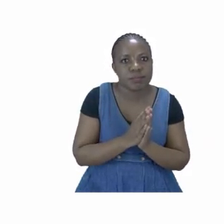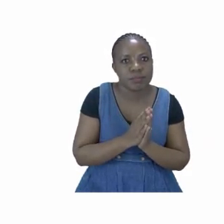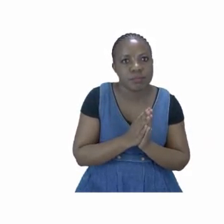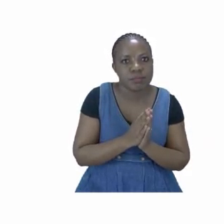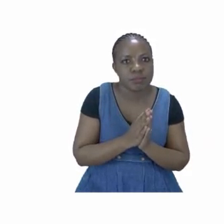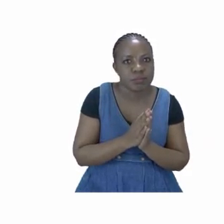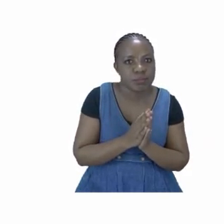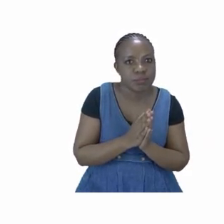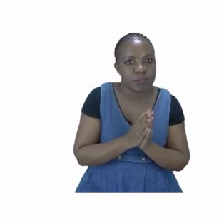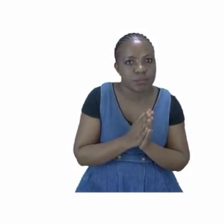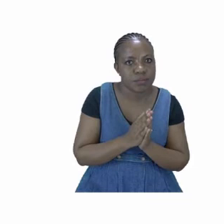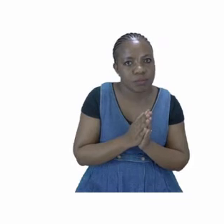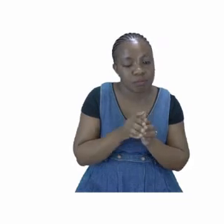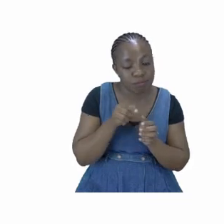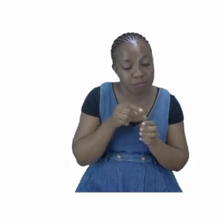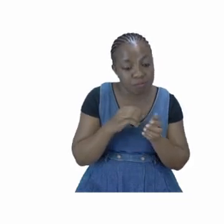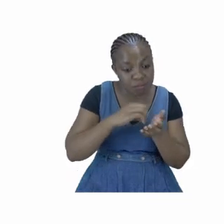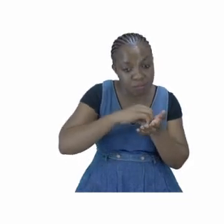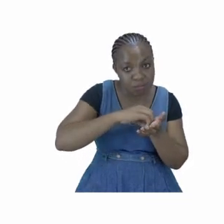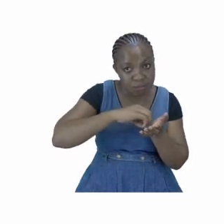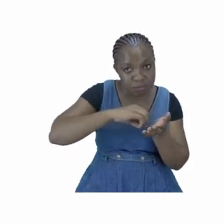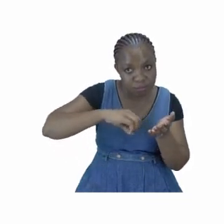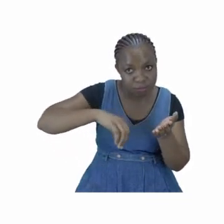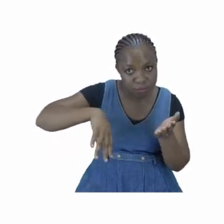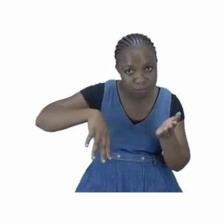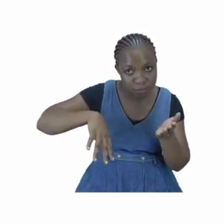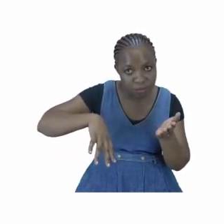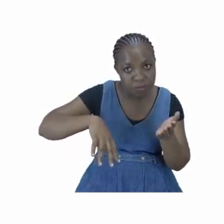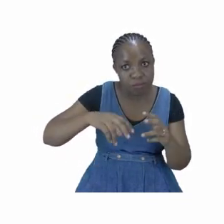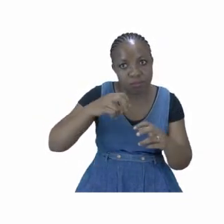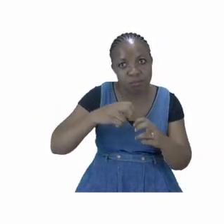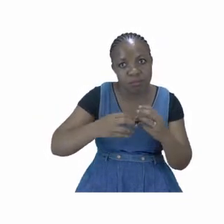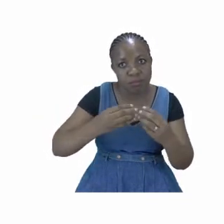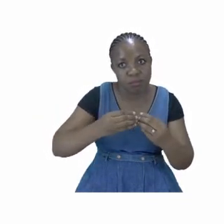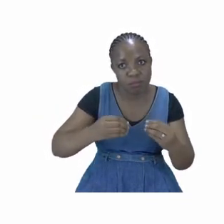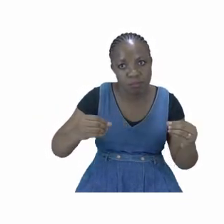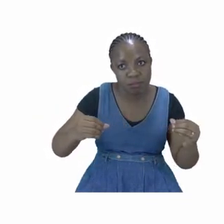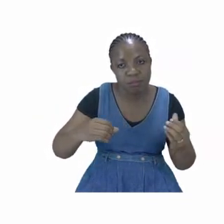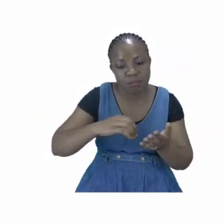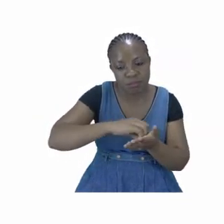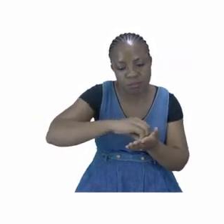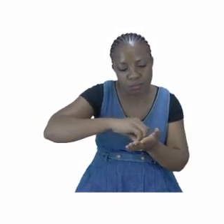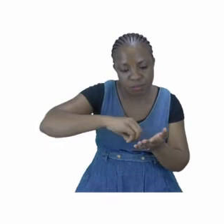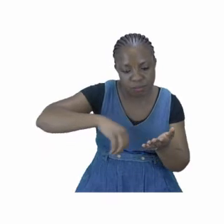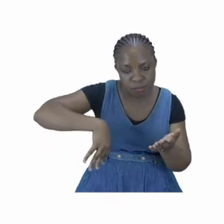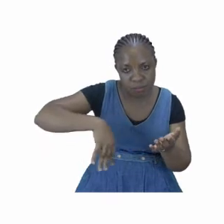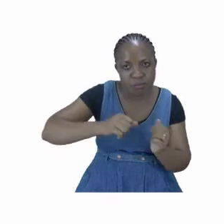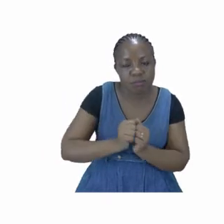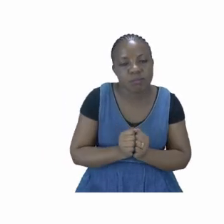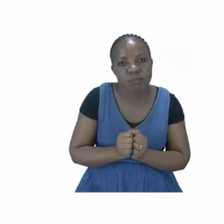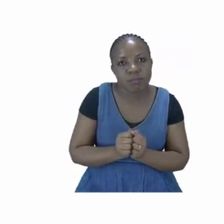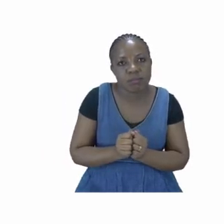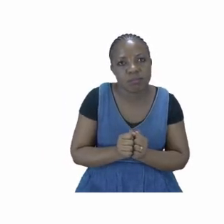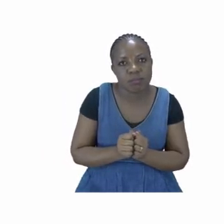are subtraction problem-solving sums. So you need to make sure you get your answer